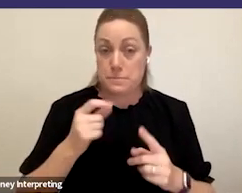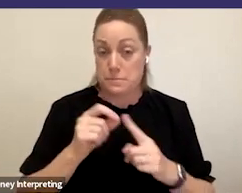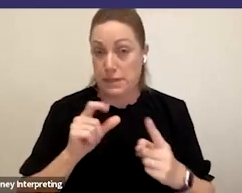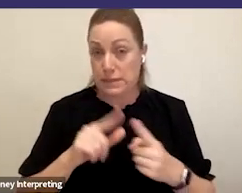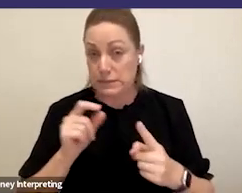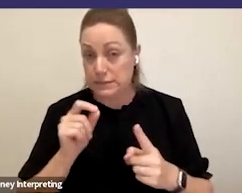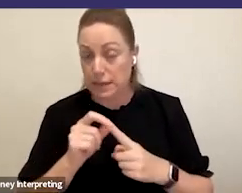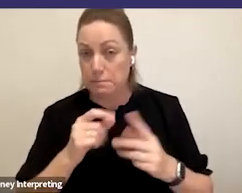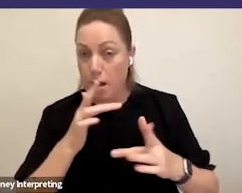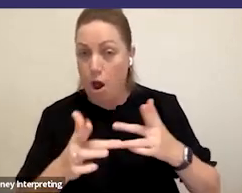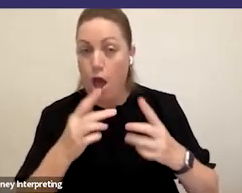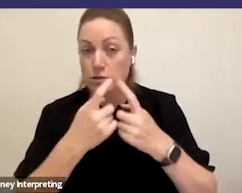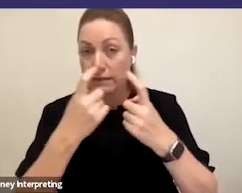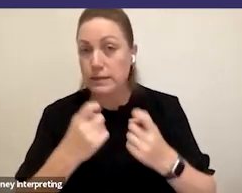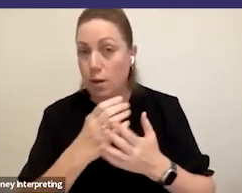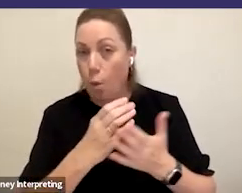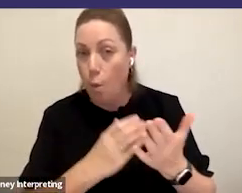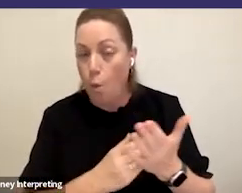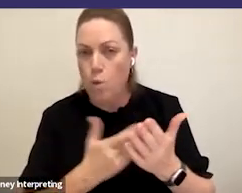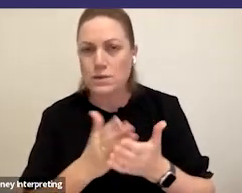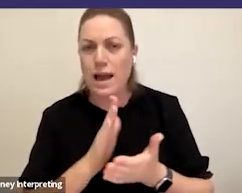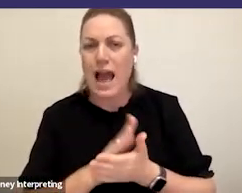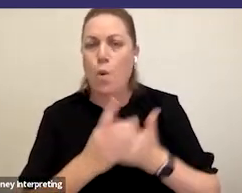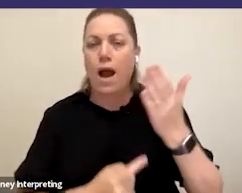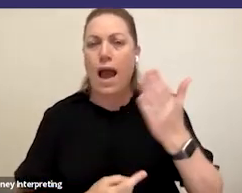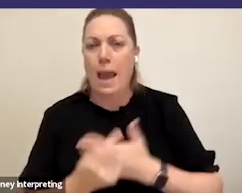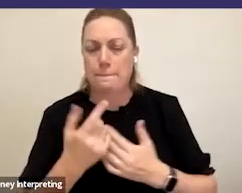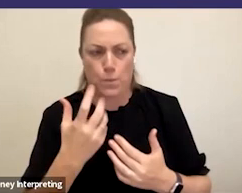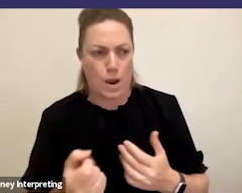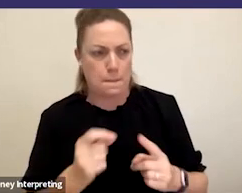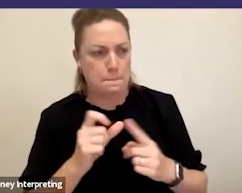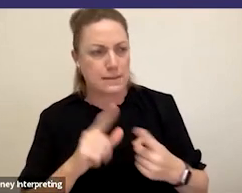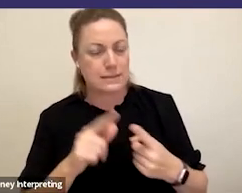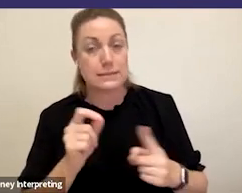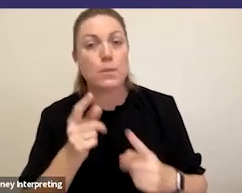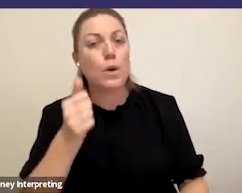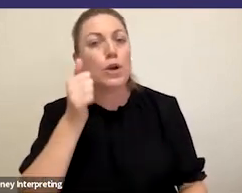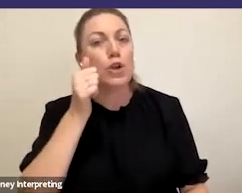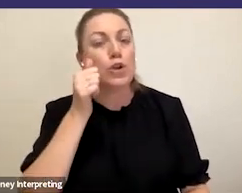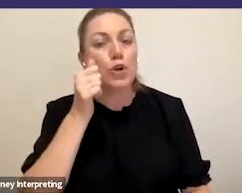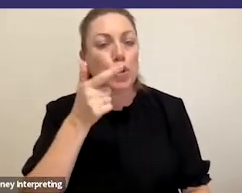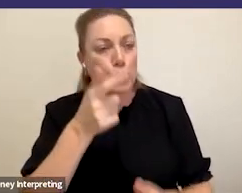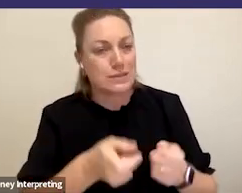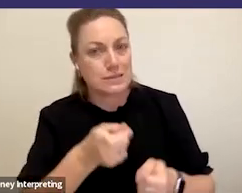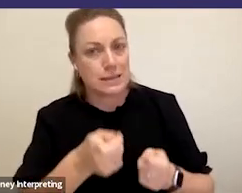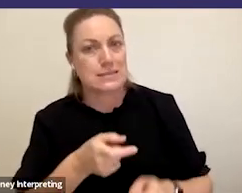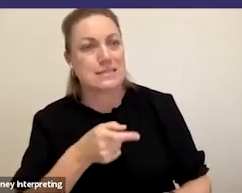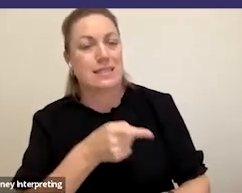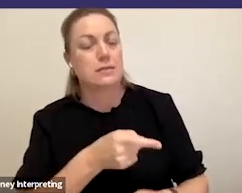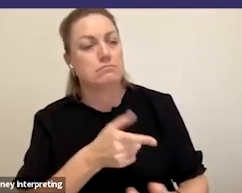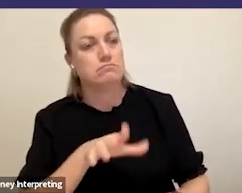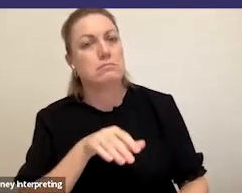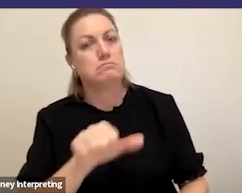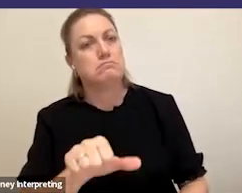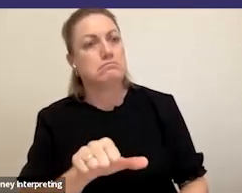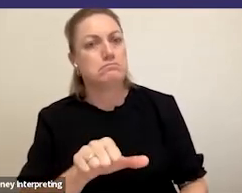PSEP online certificate course came about. We had the PSEP and we knew and had tested that this is an effective